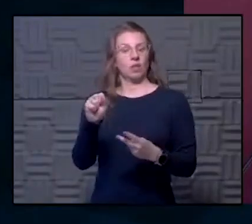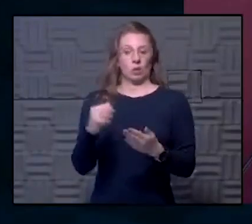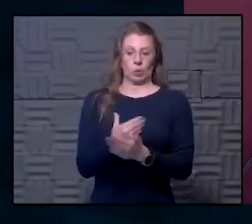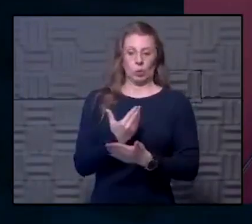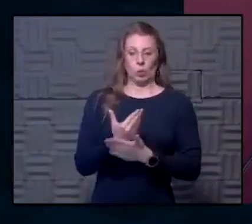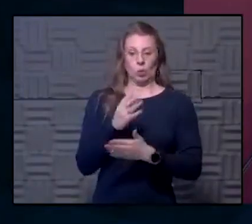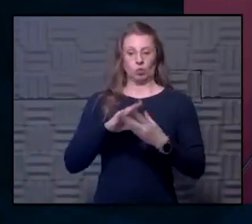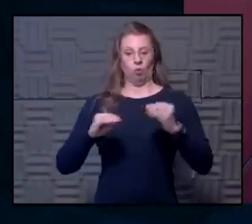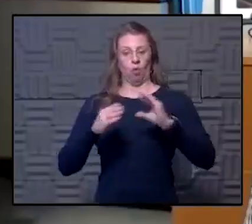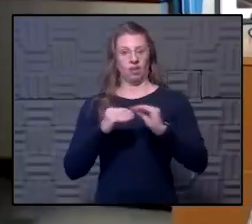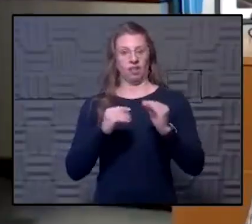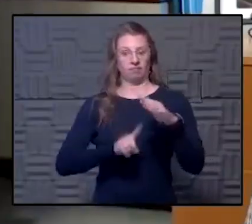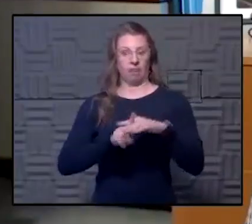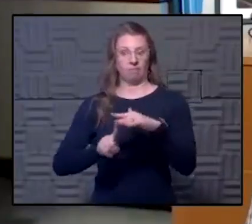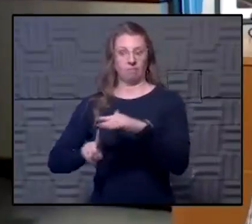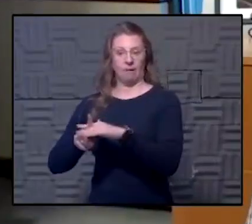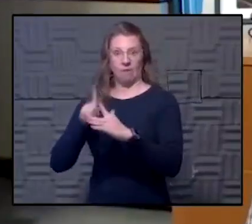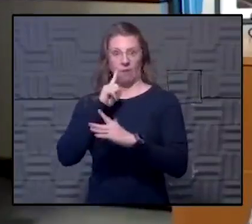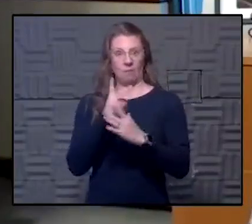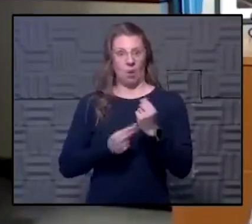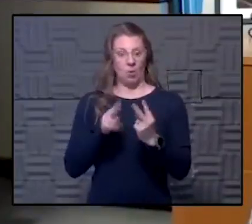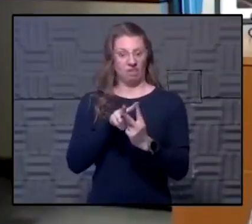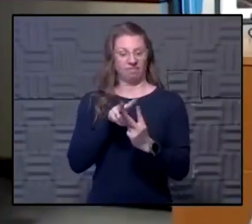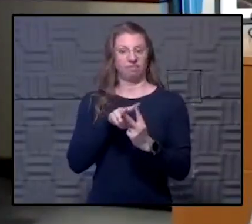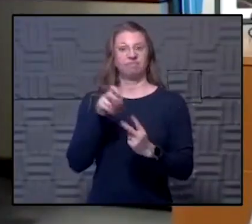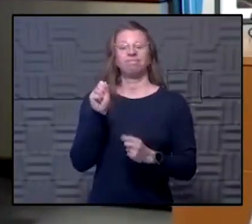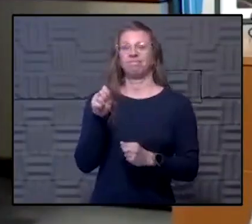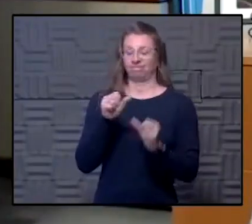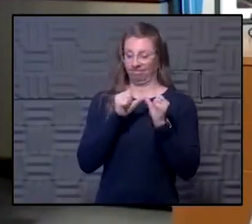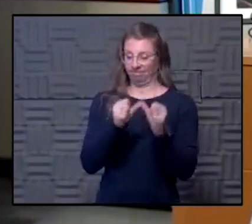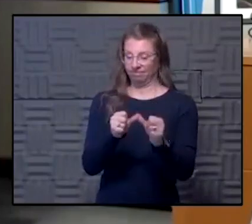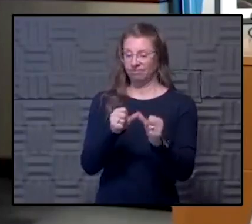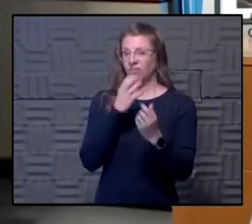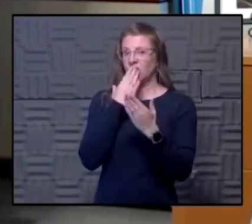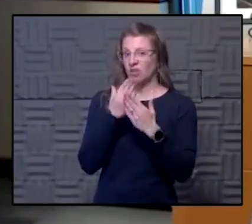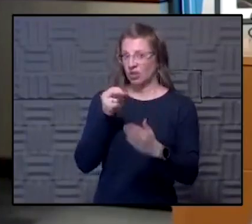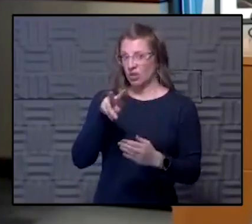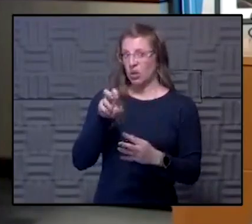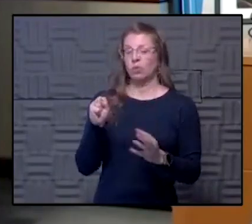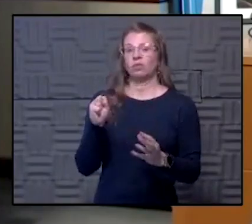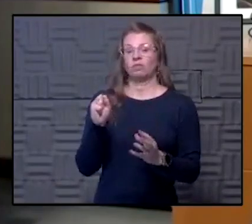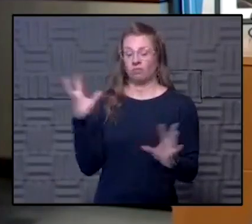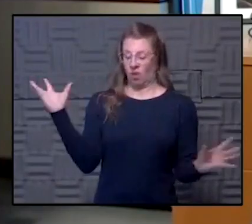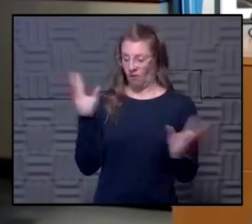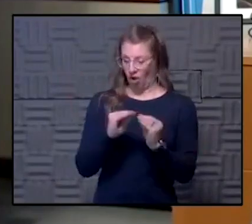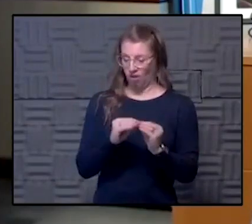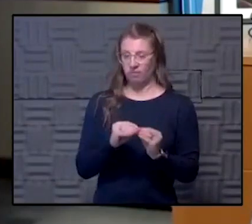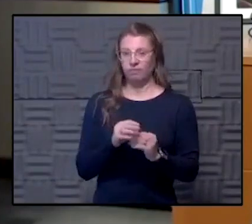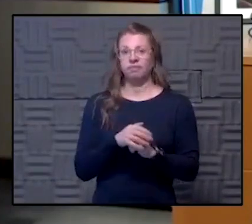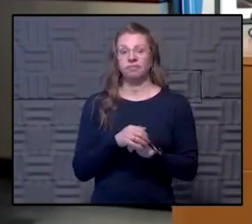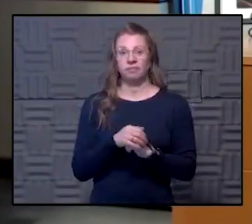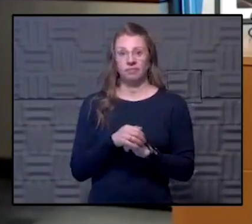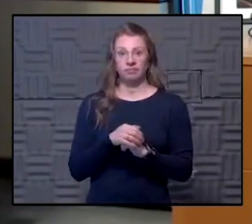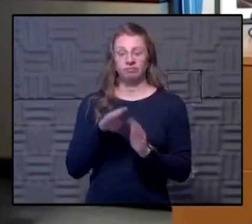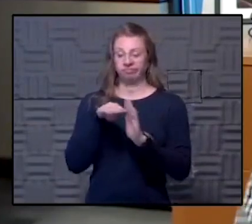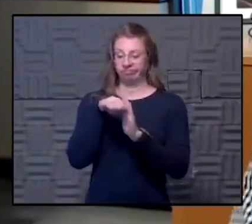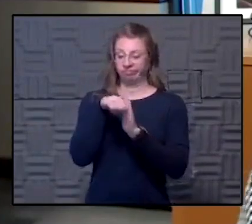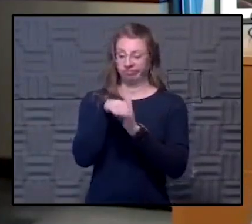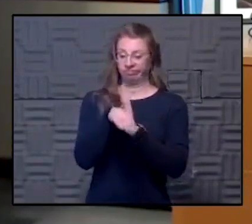both fronts today. Yeah, actually, there's continued pretty good news overall. The rate of decline of